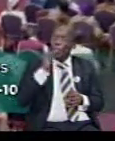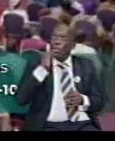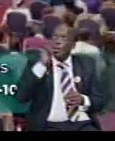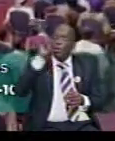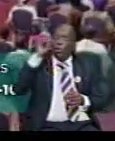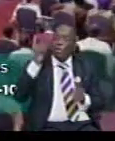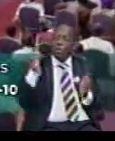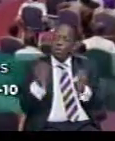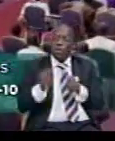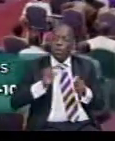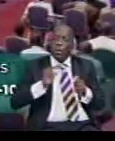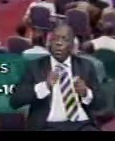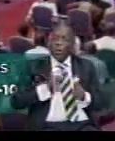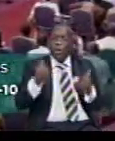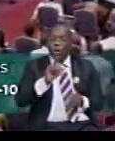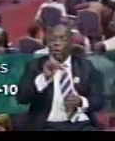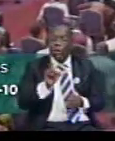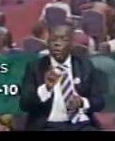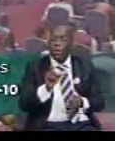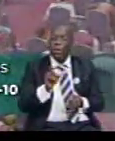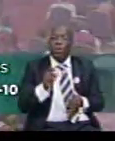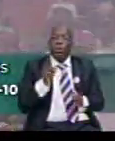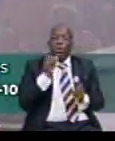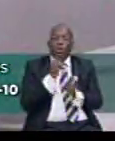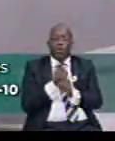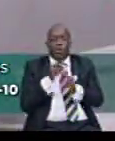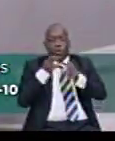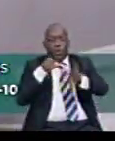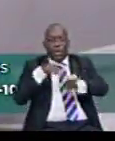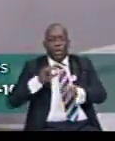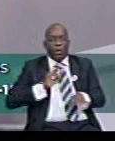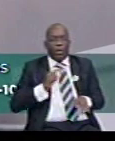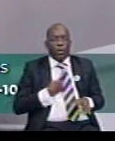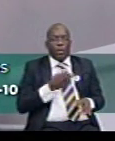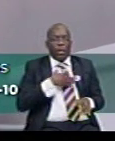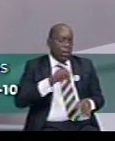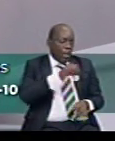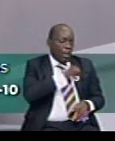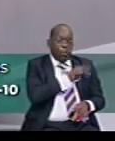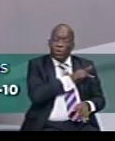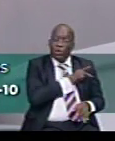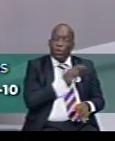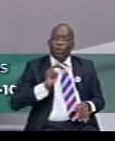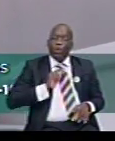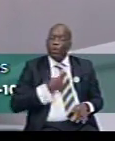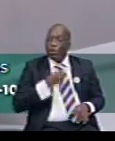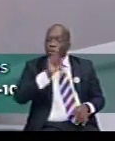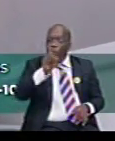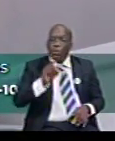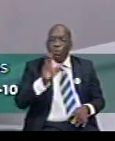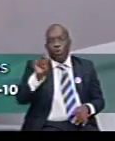Just looking at us and appreciating us? No. To work, is with us with all